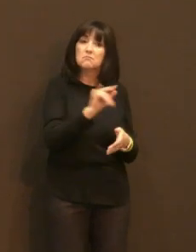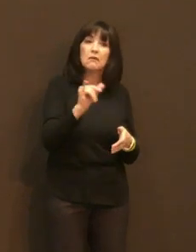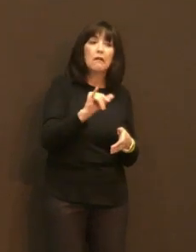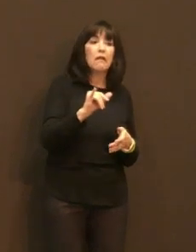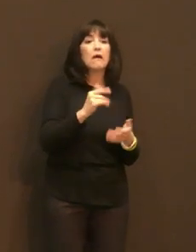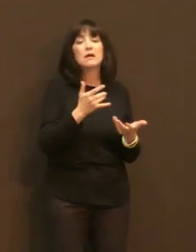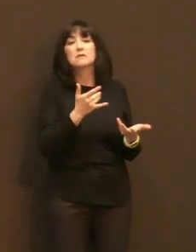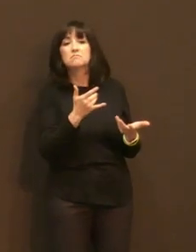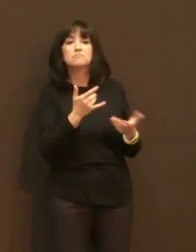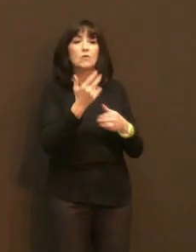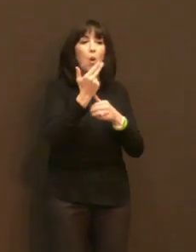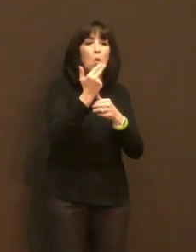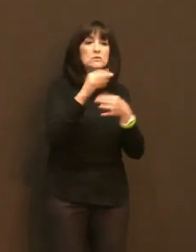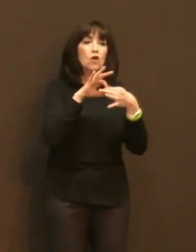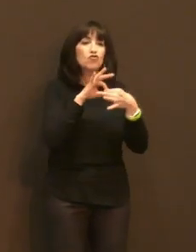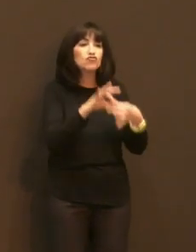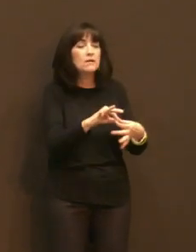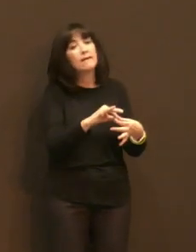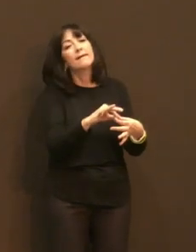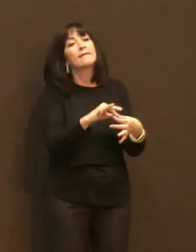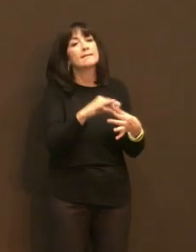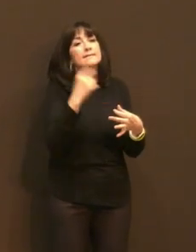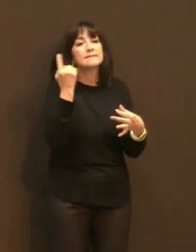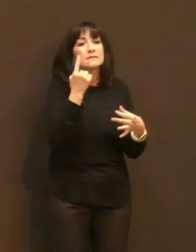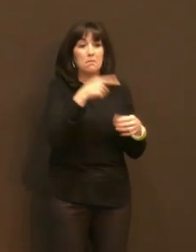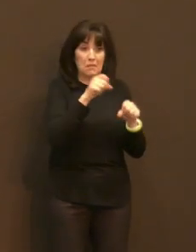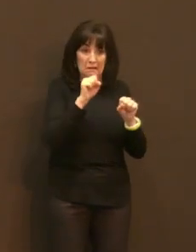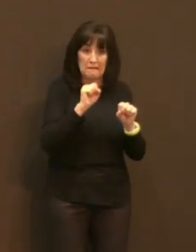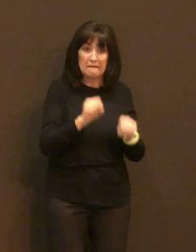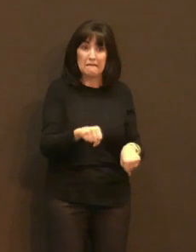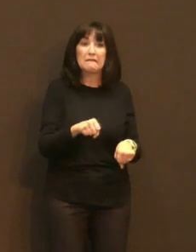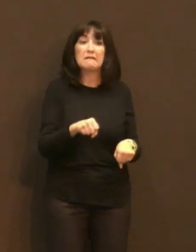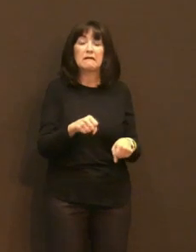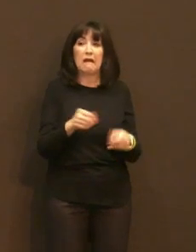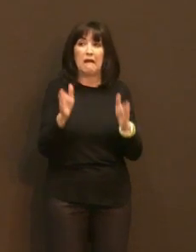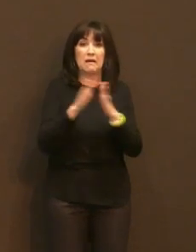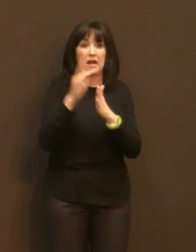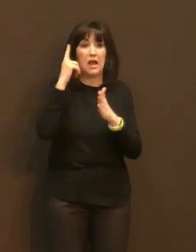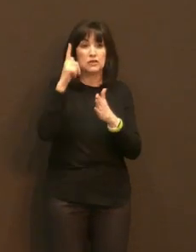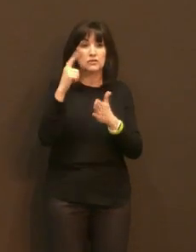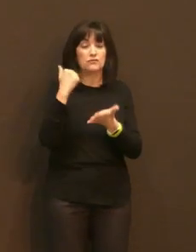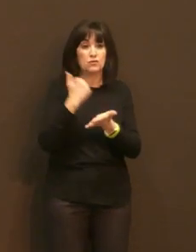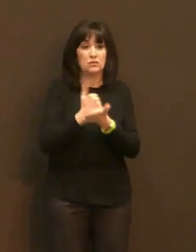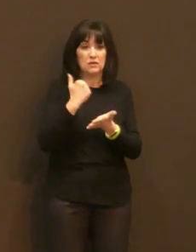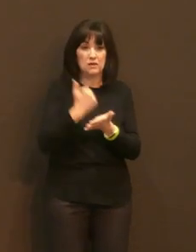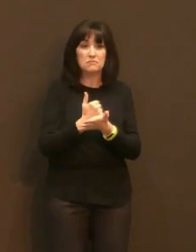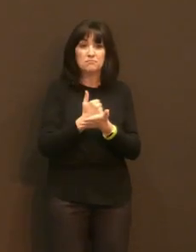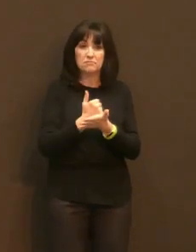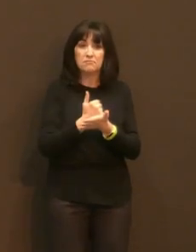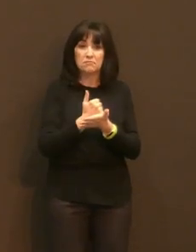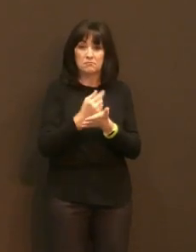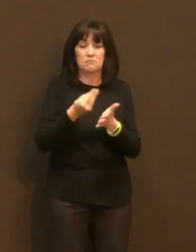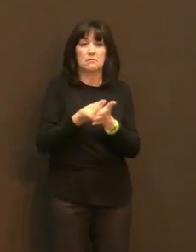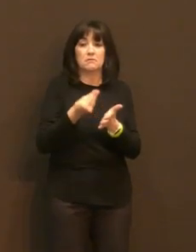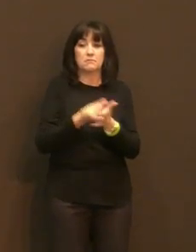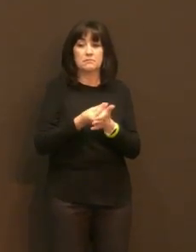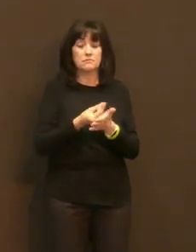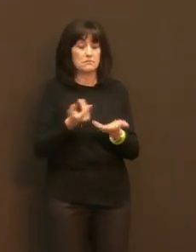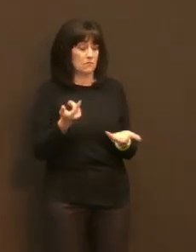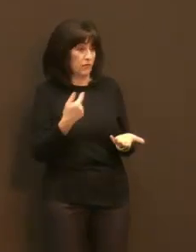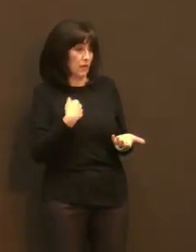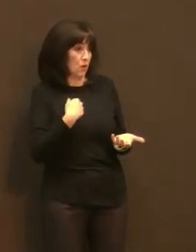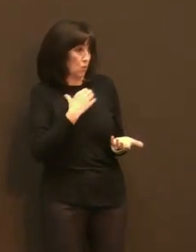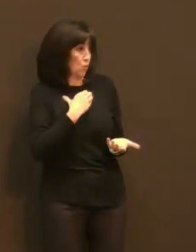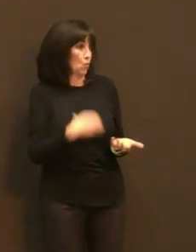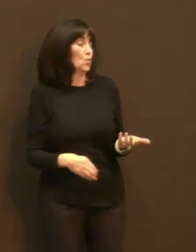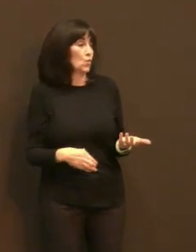get in on some of those funds, because it sounds like the participation has been rising slowly in that program. Yeah, so I'd love to be able to do that. I'll have to